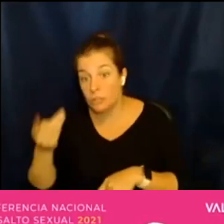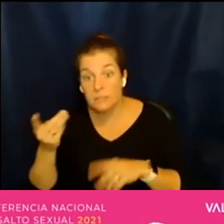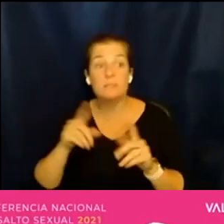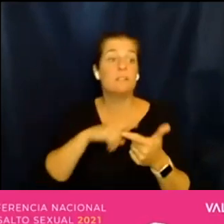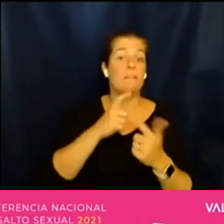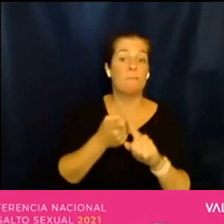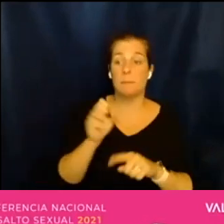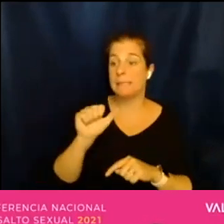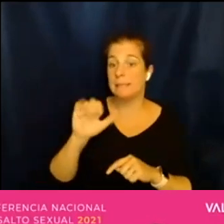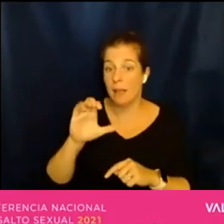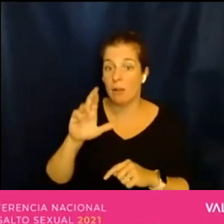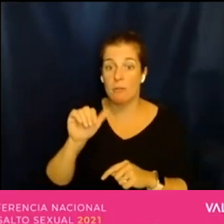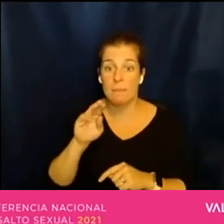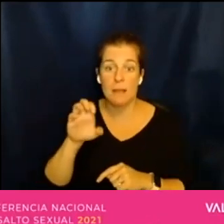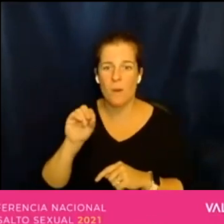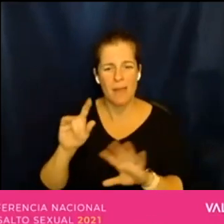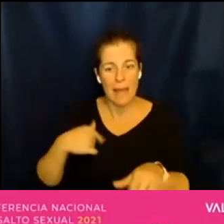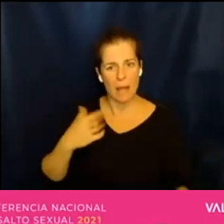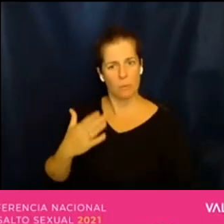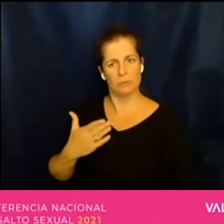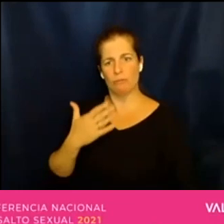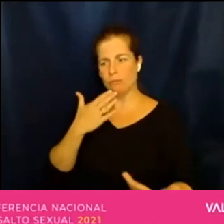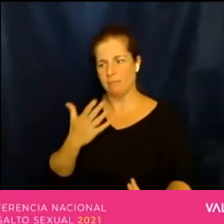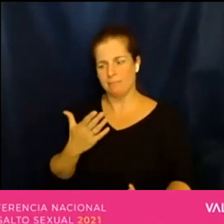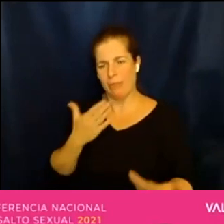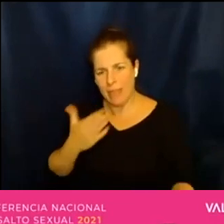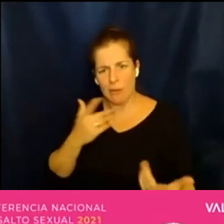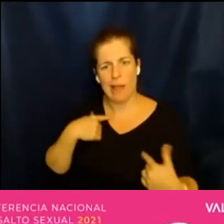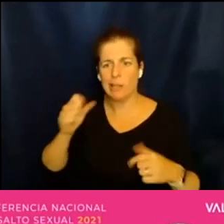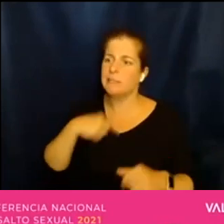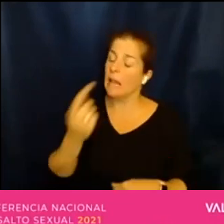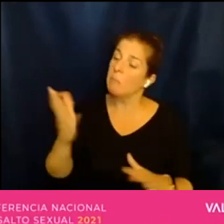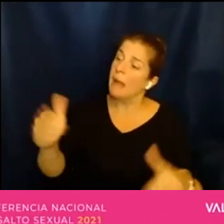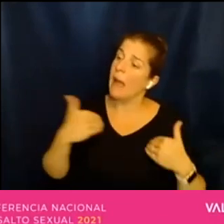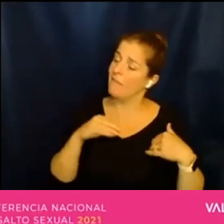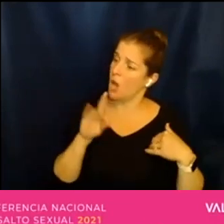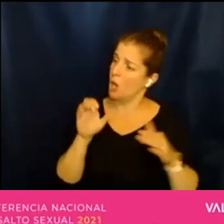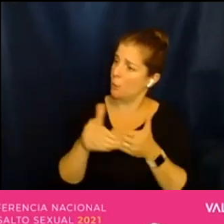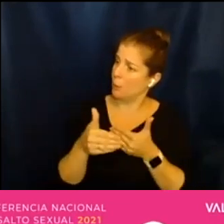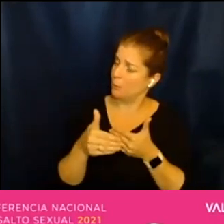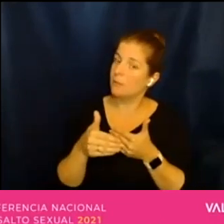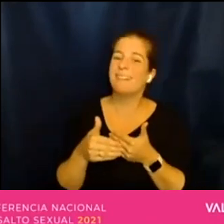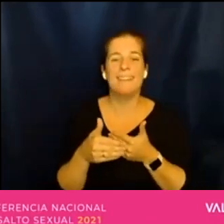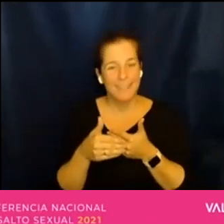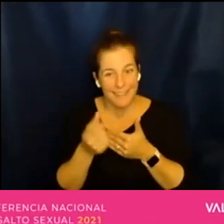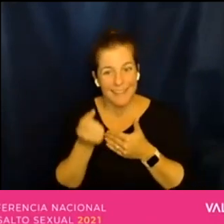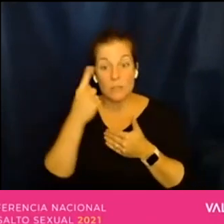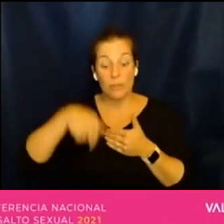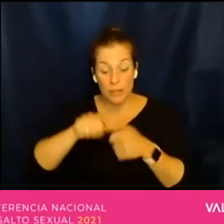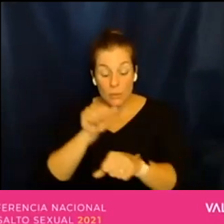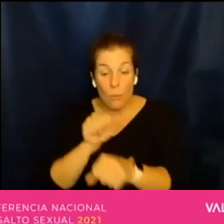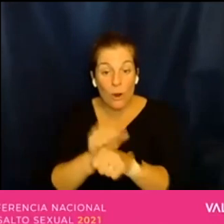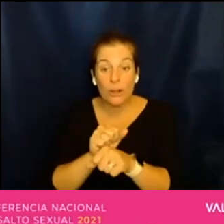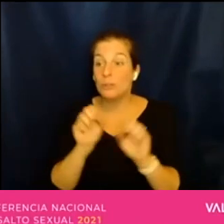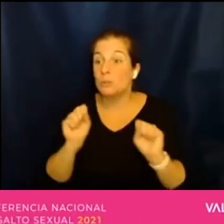was very grateful that I was able to tell them that I had these rooms available. And that when, where our movement, this work to be able to share